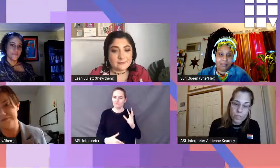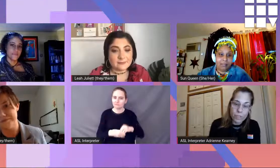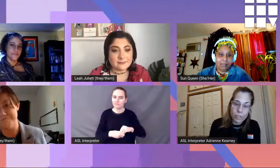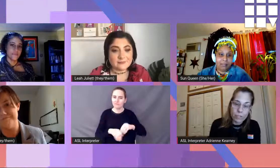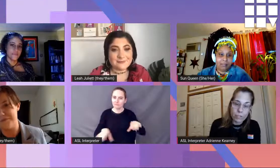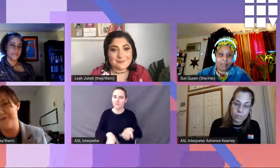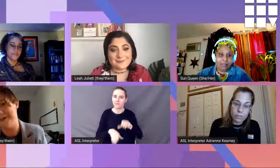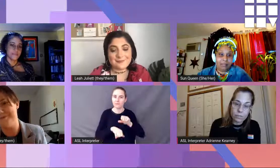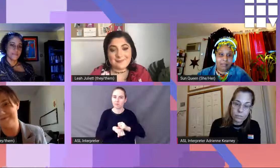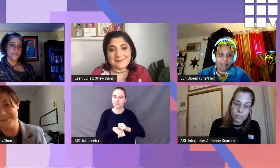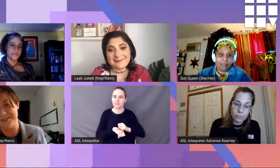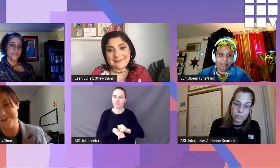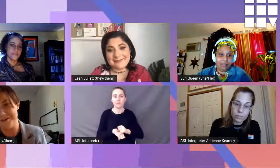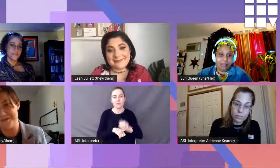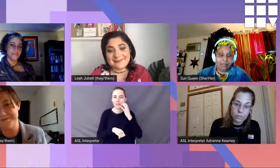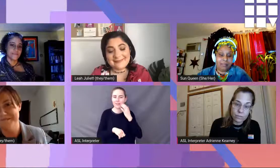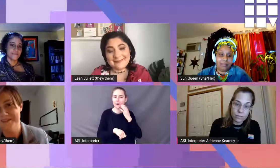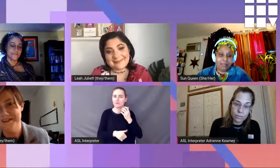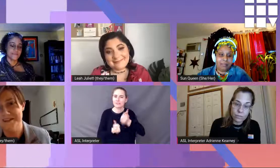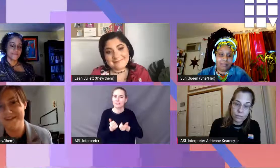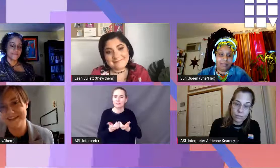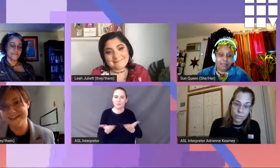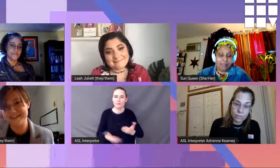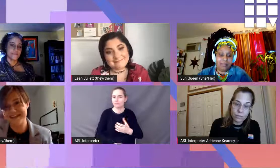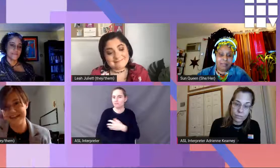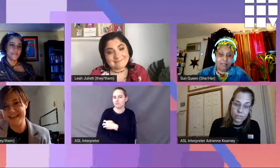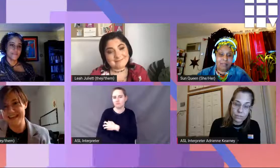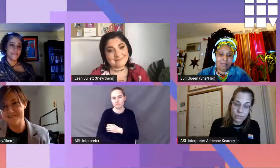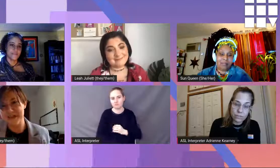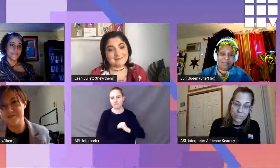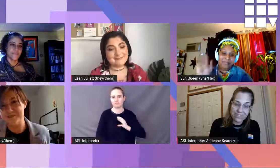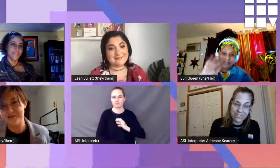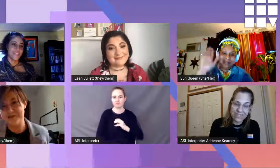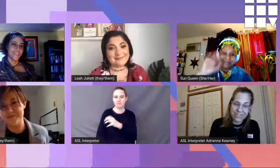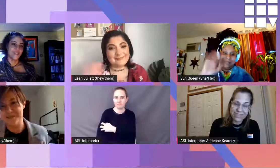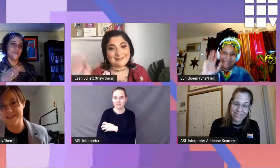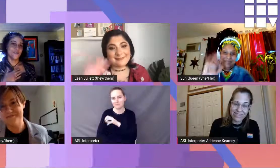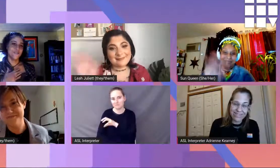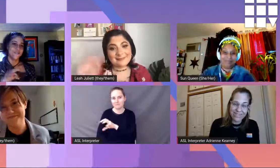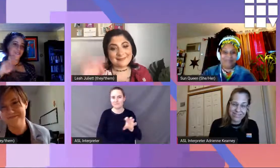powerful you are, because you are. All right. Take care. Have a great rest of your day.